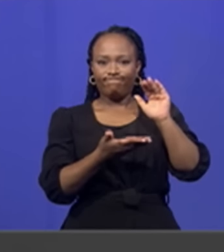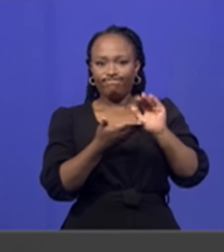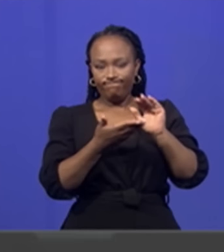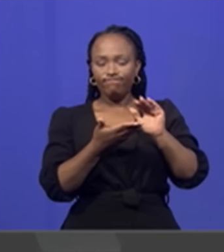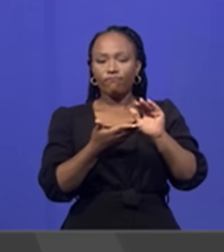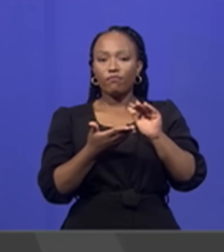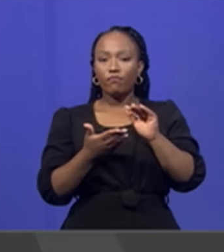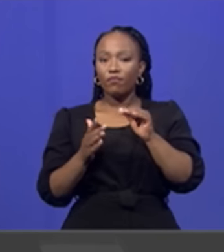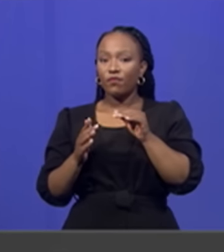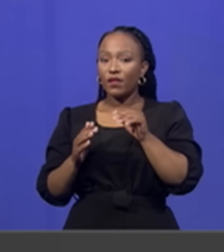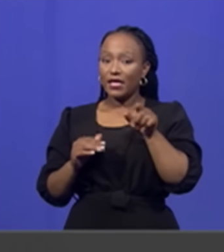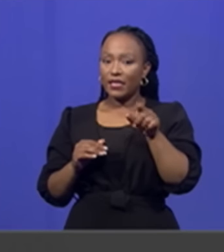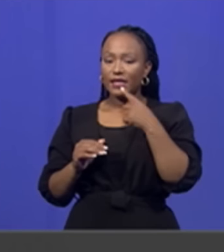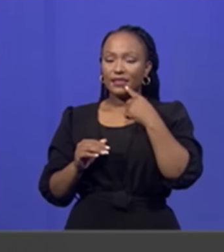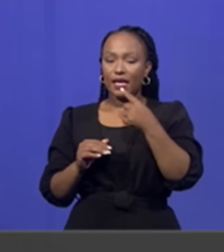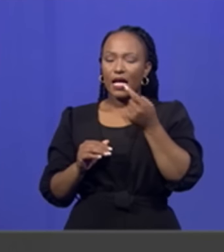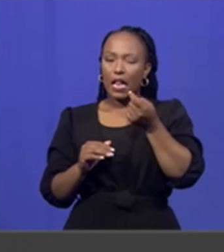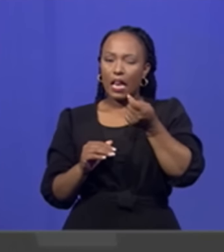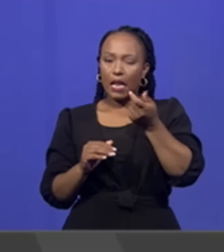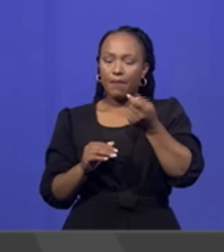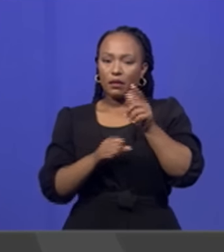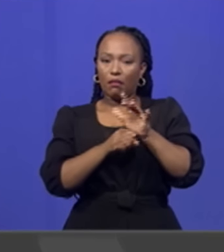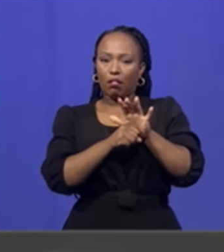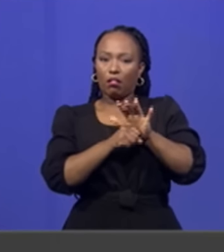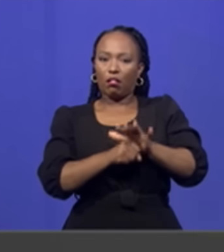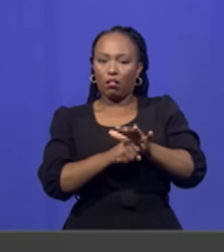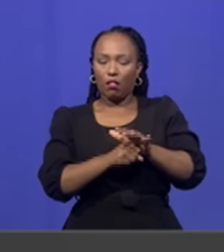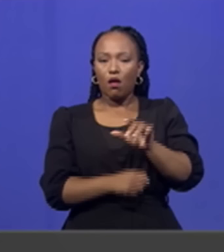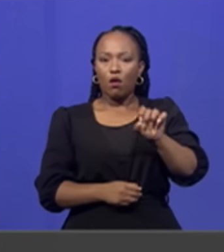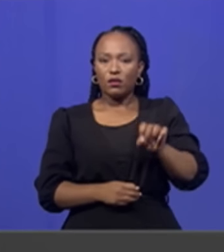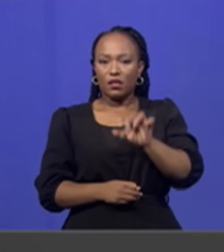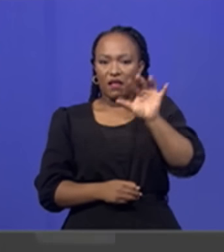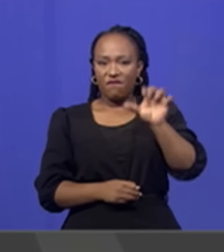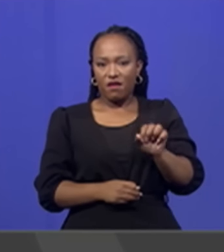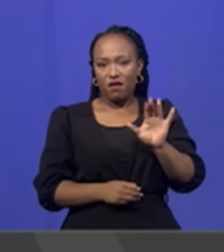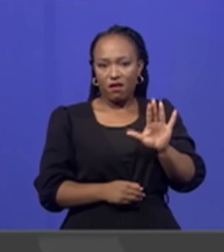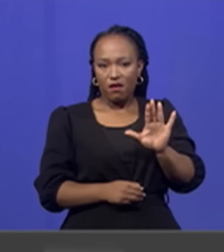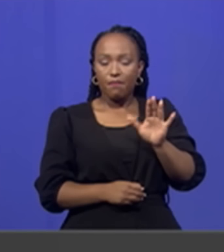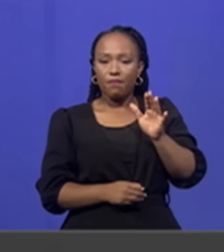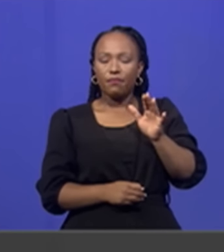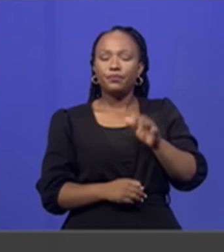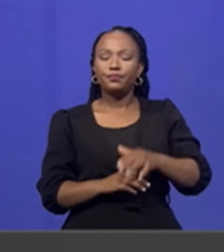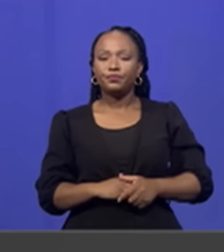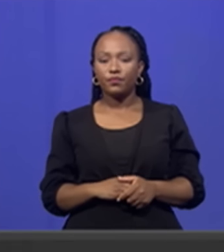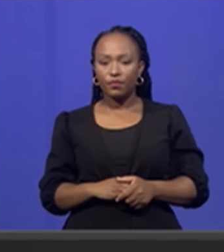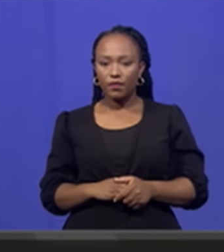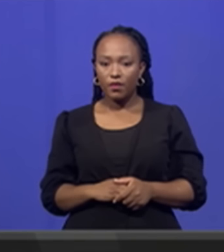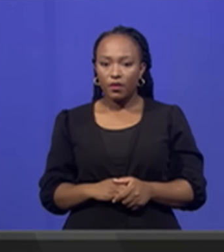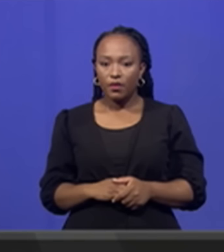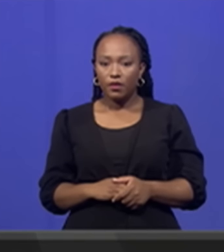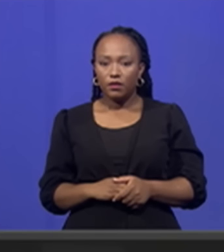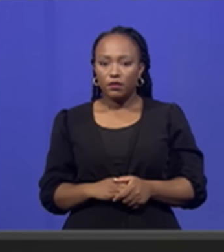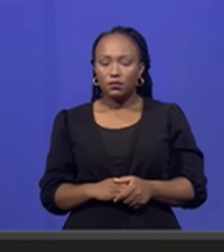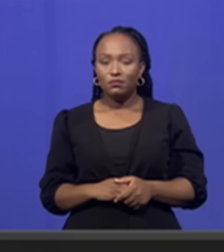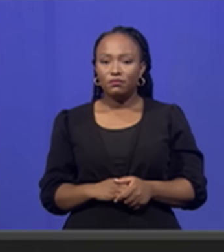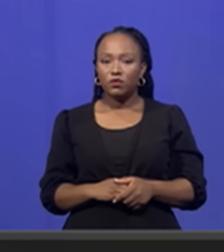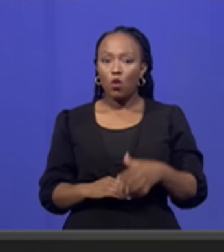o tlo theola kgatello hanyane ho Afrika Borwa. Our reliance on the Middle East is very